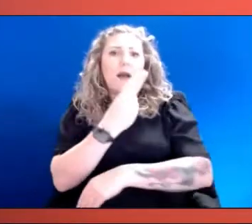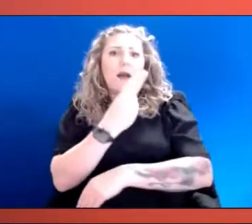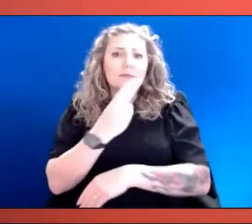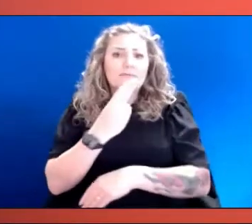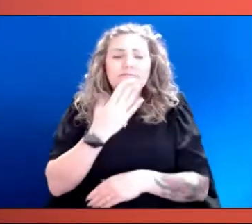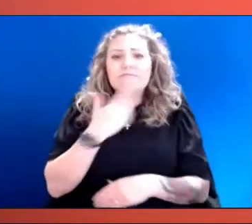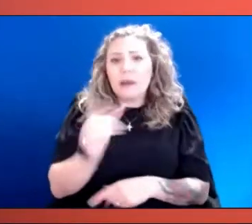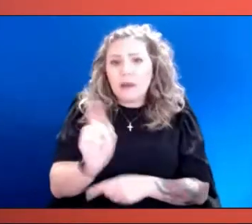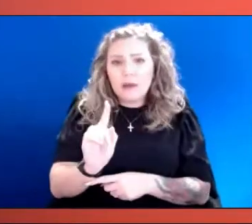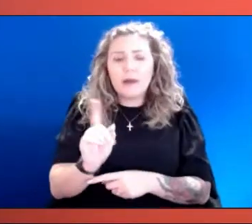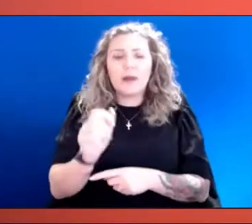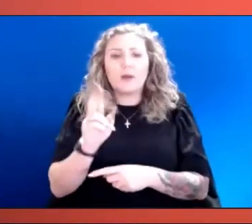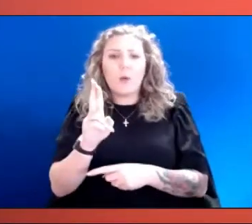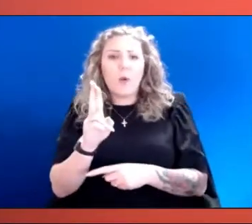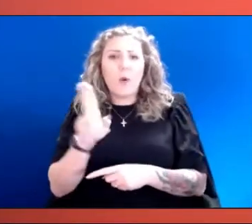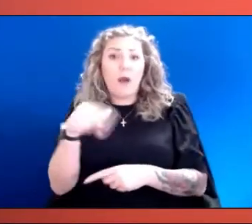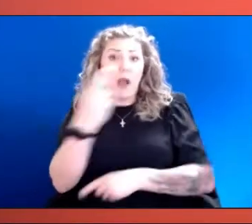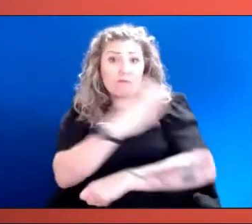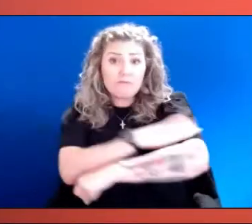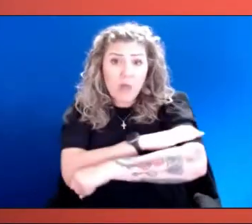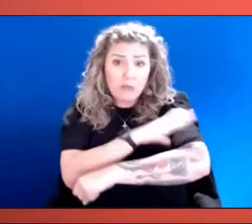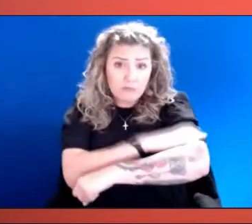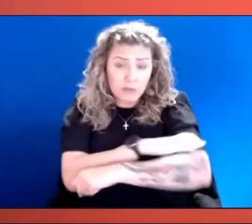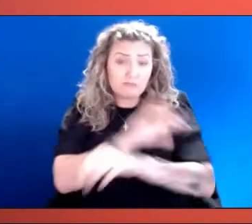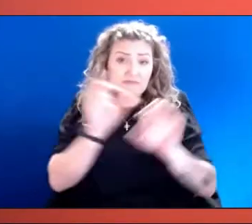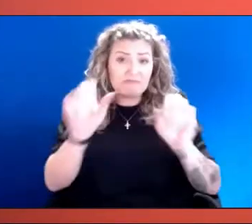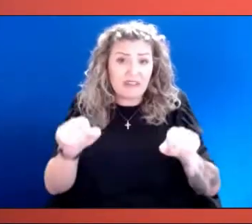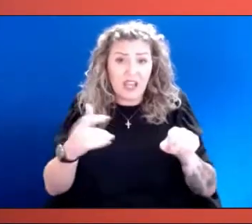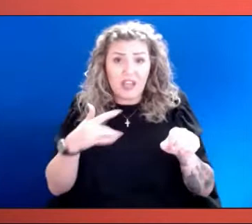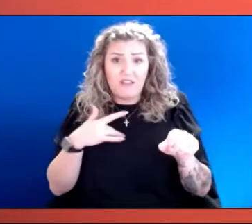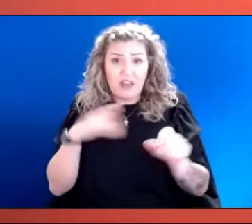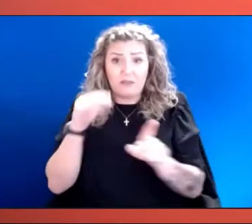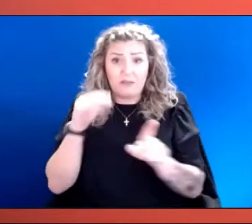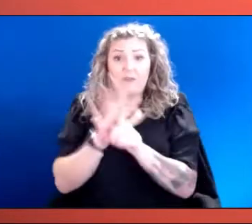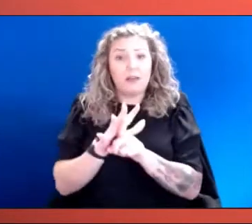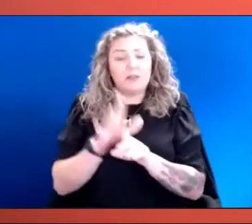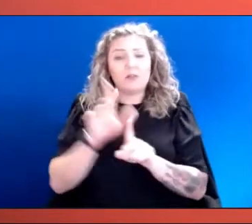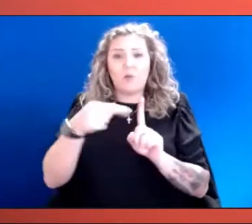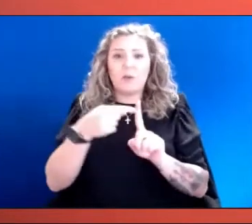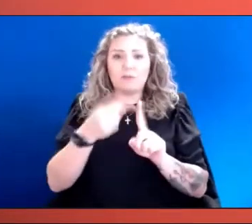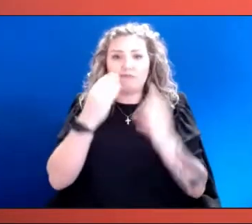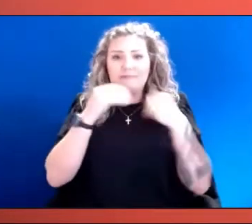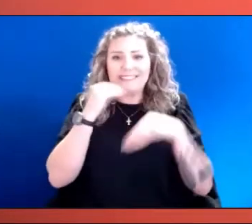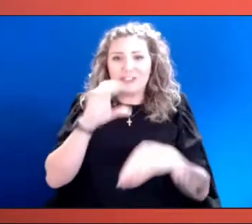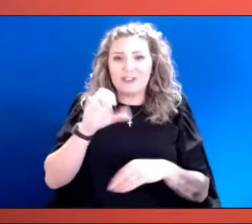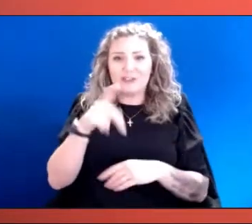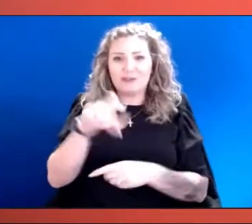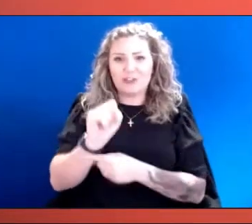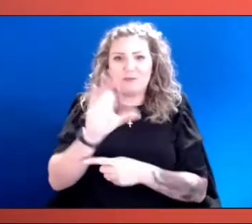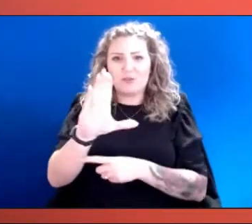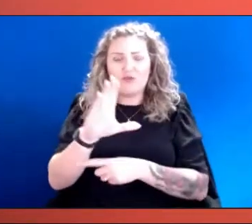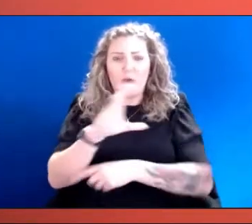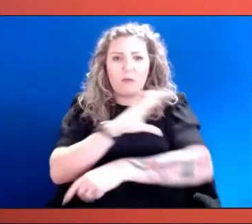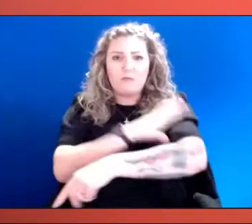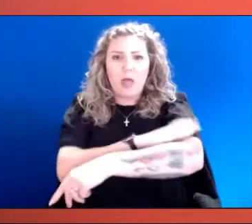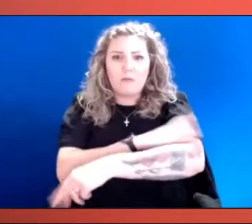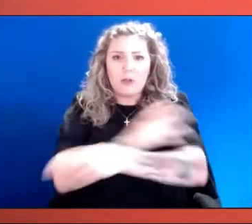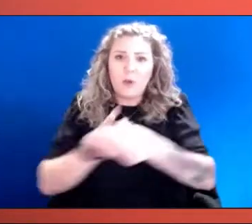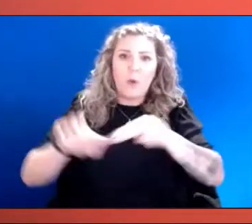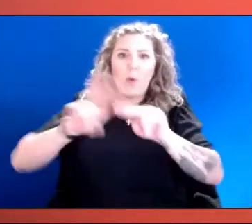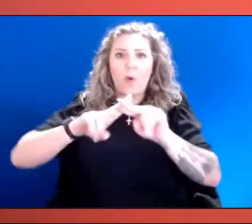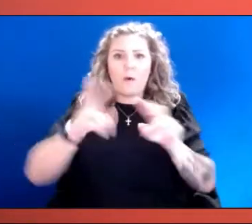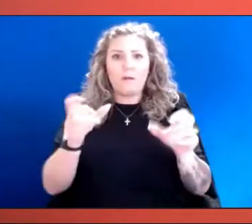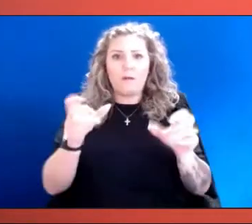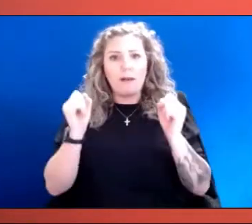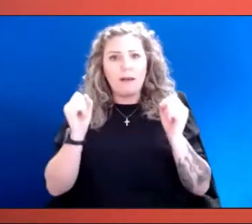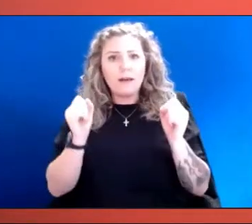If you have hypertension or high blood pressure, you may feel the effects of that when you eat a bag of chips, that your blood pressure rises pretty dramatically. And so in those